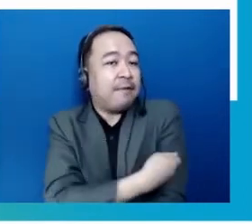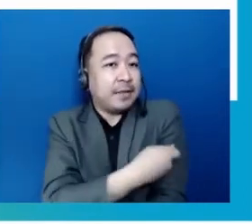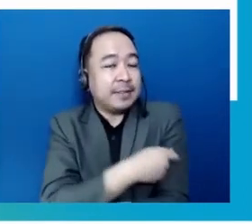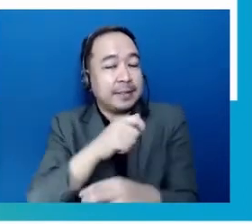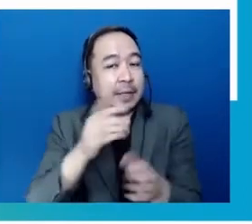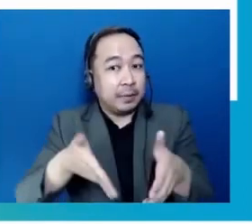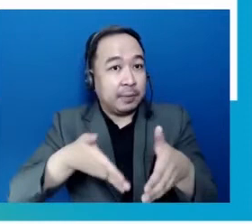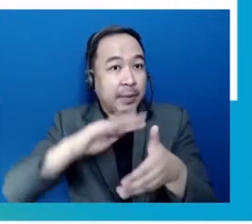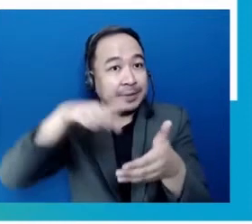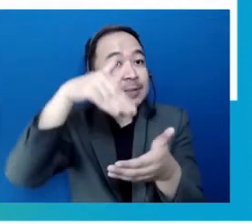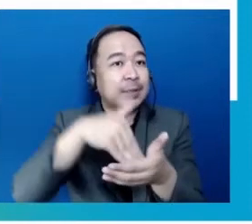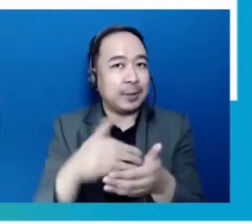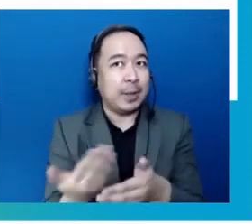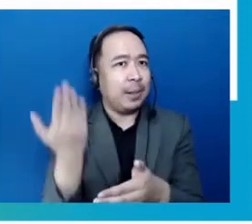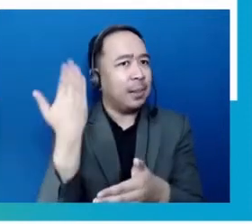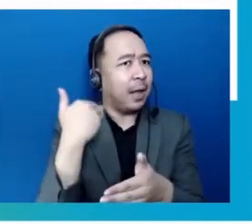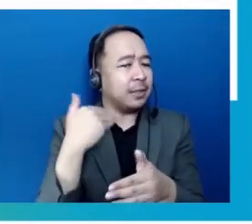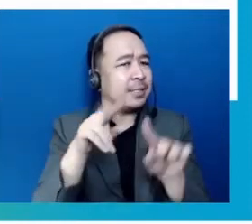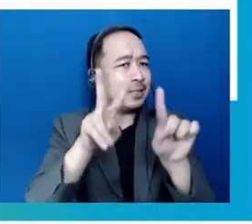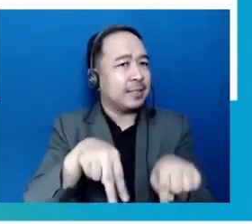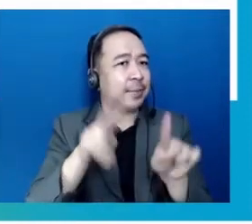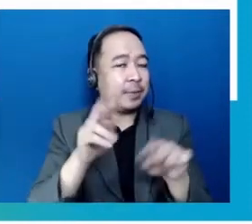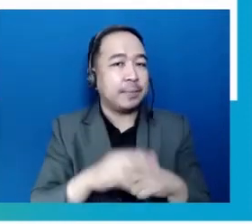last December. In parallel with our efforts,